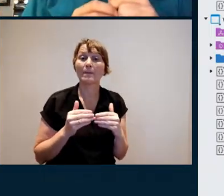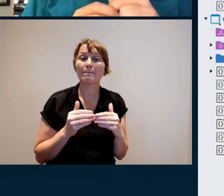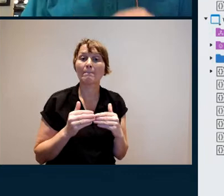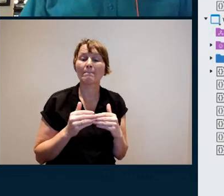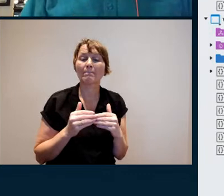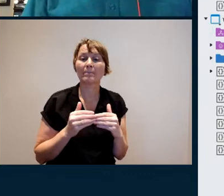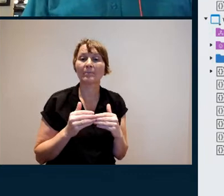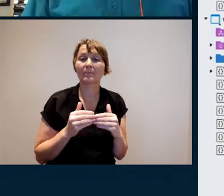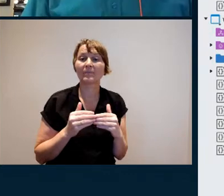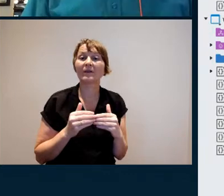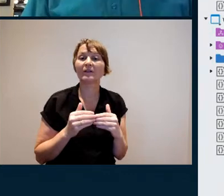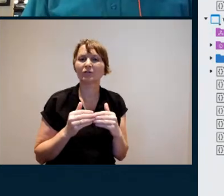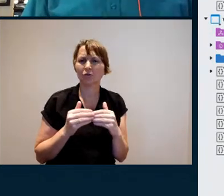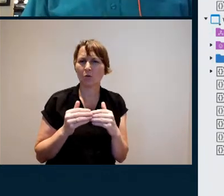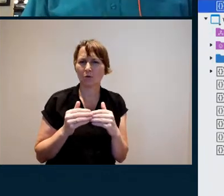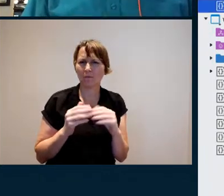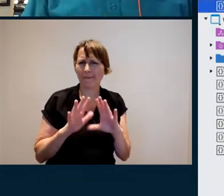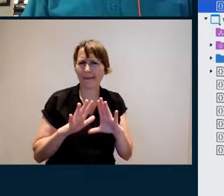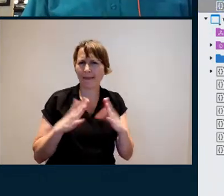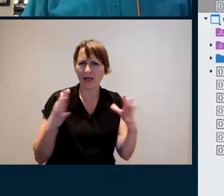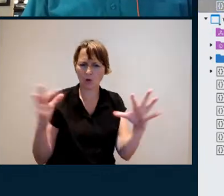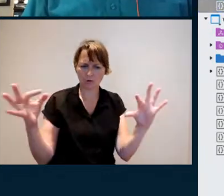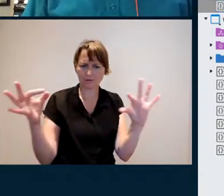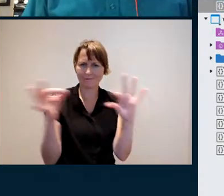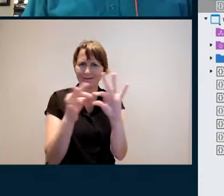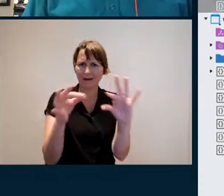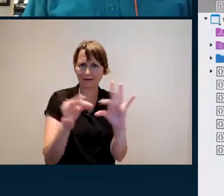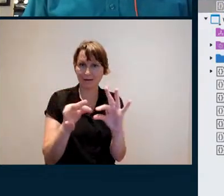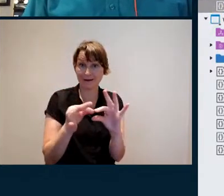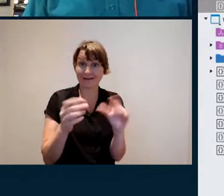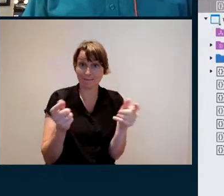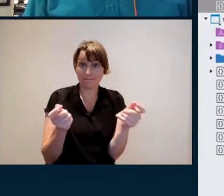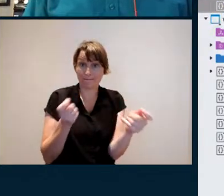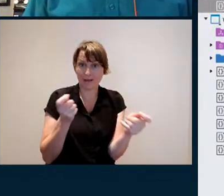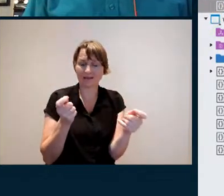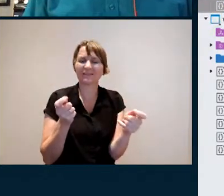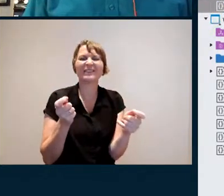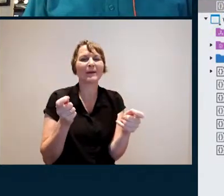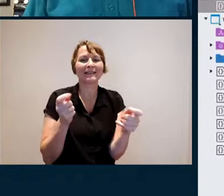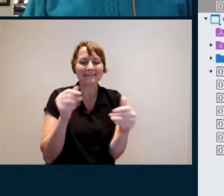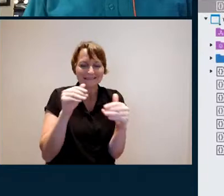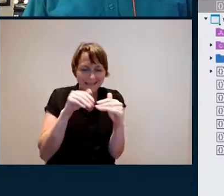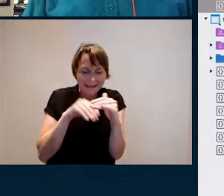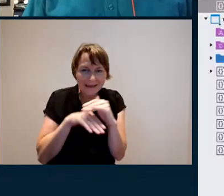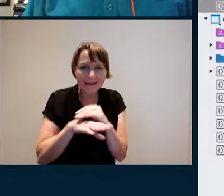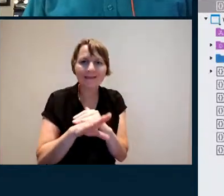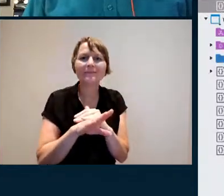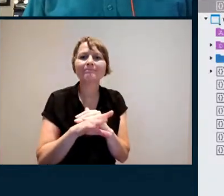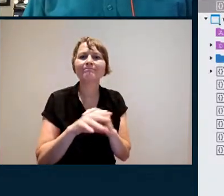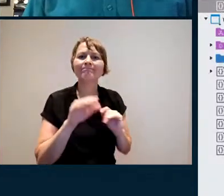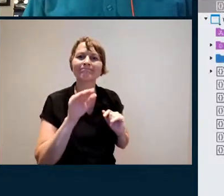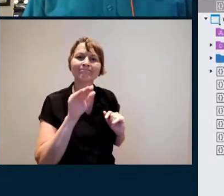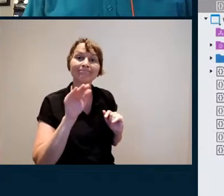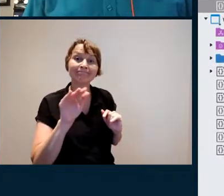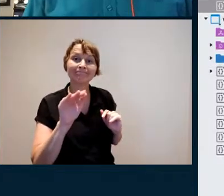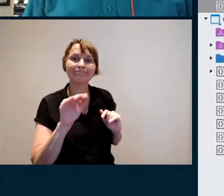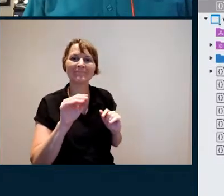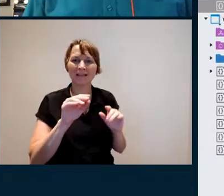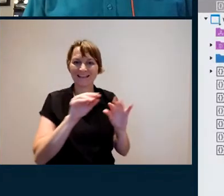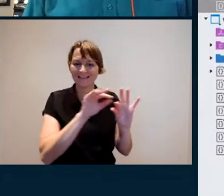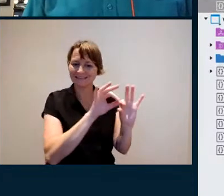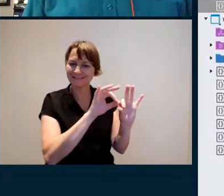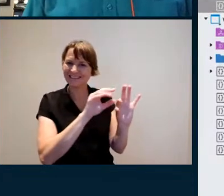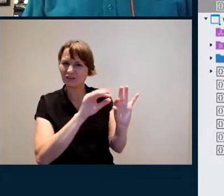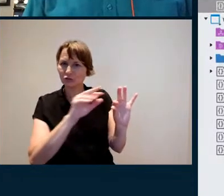connection management, we also need to go in and we need to say, read the connection from